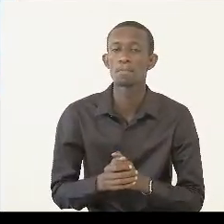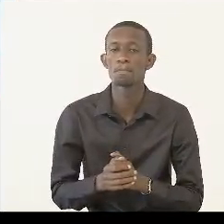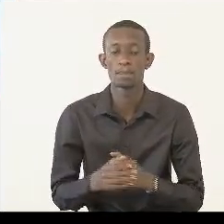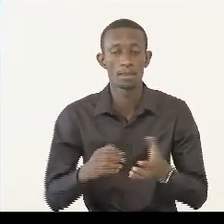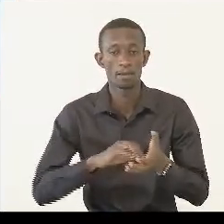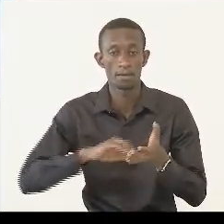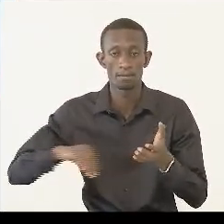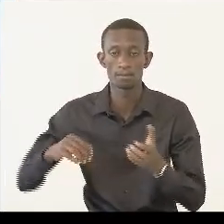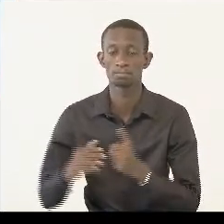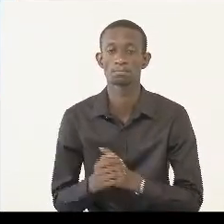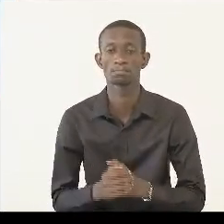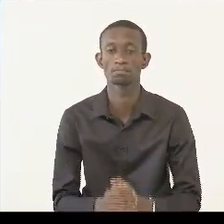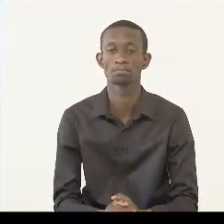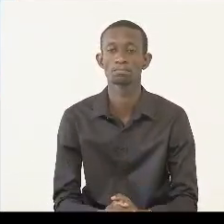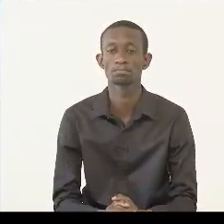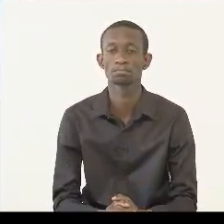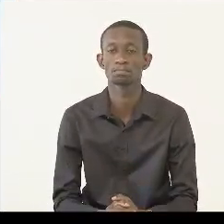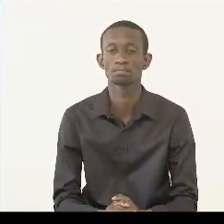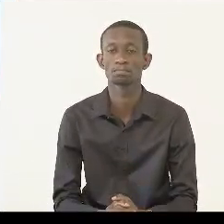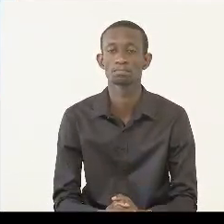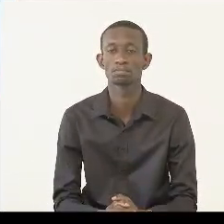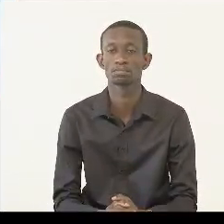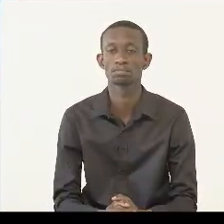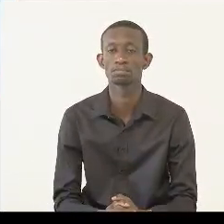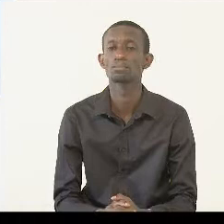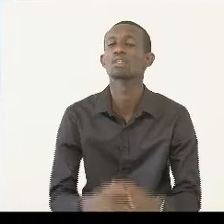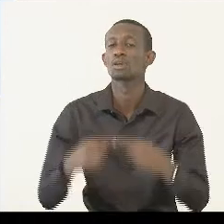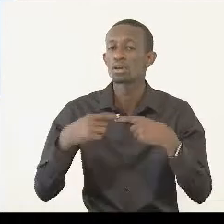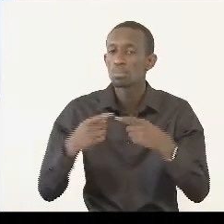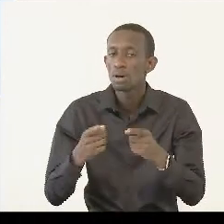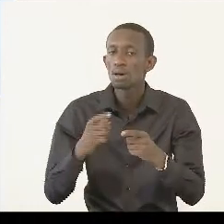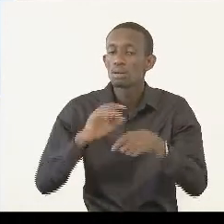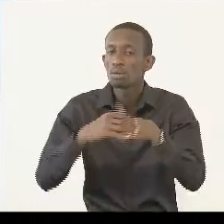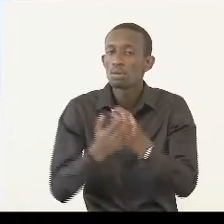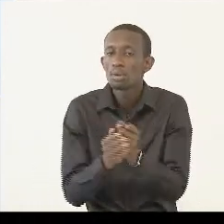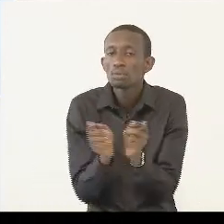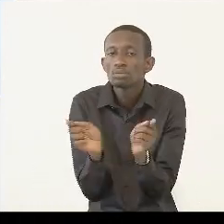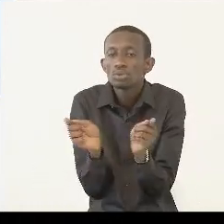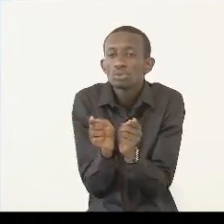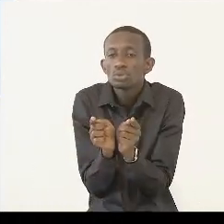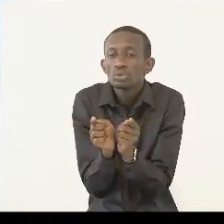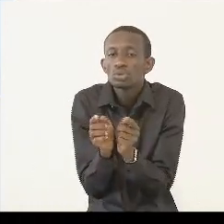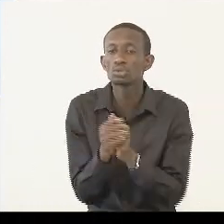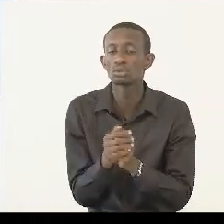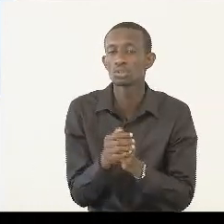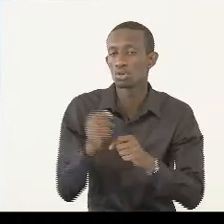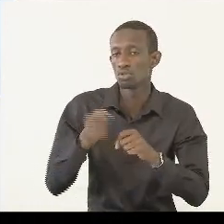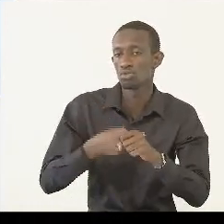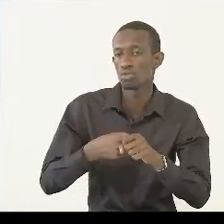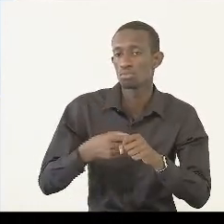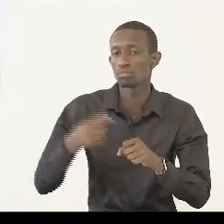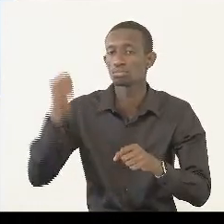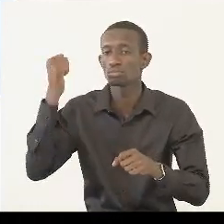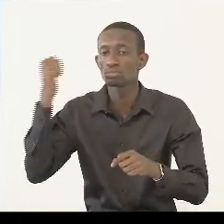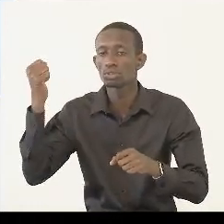DNA polymerase then adds a short row of DNA base. but make it in small sections. Again from 5 to 3, but this time going